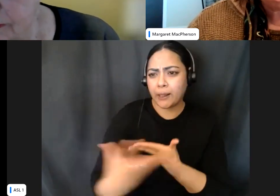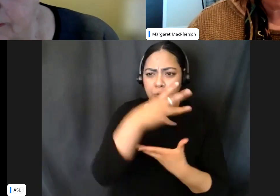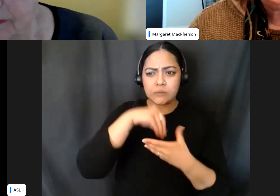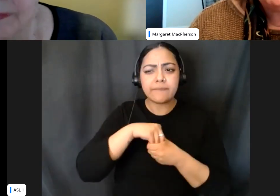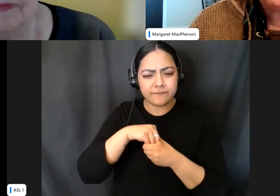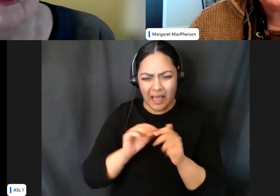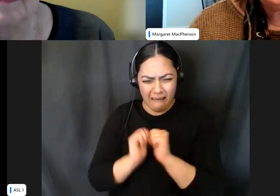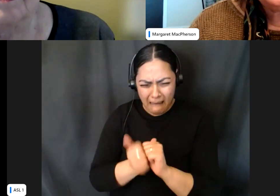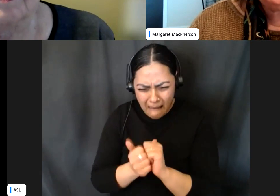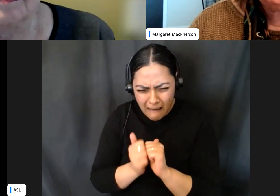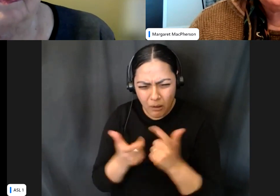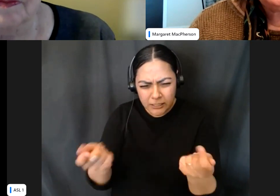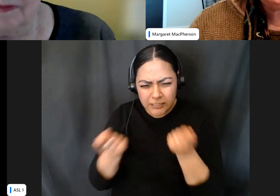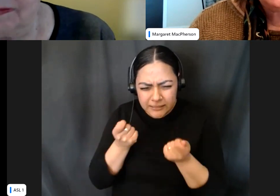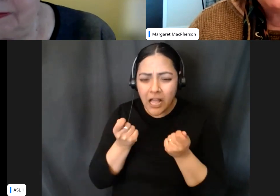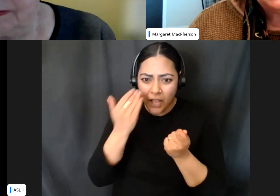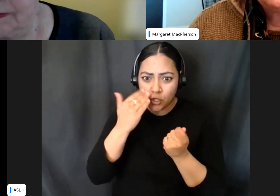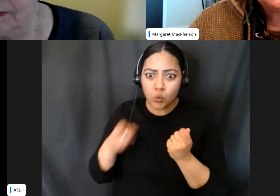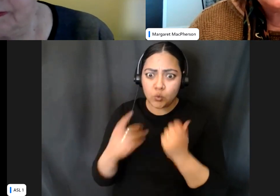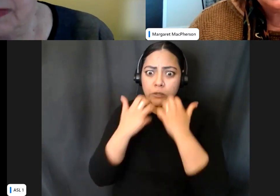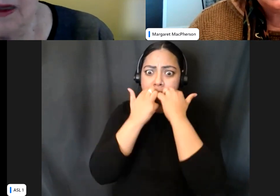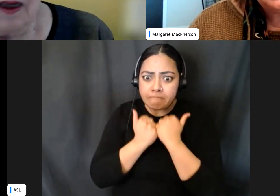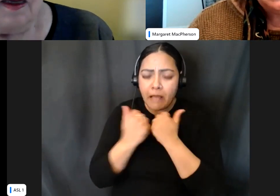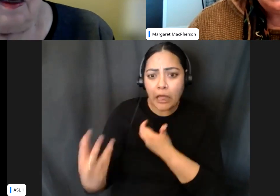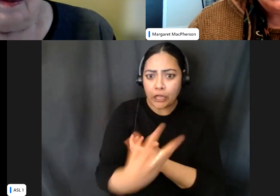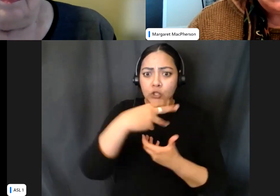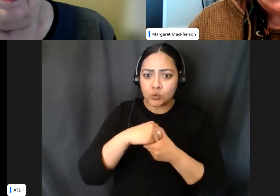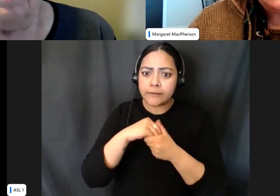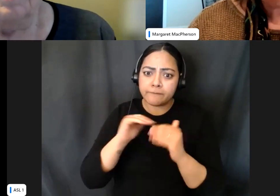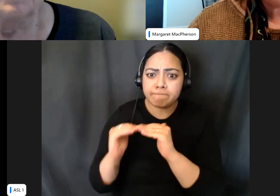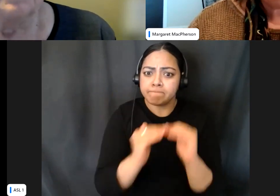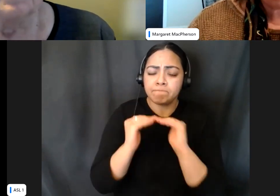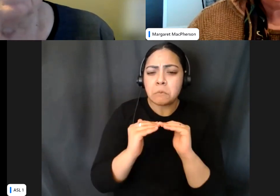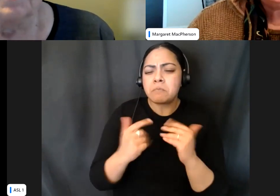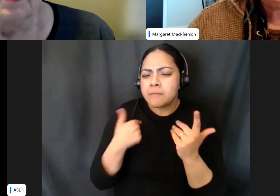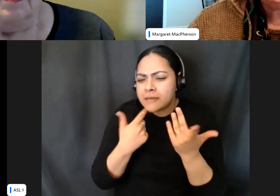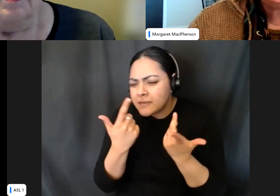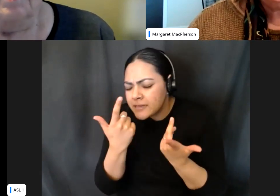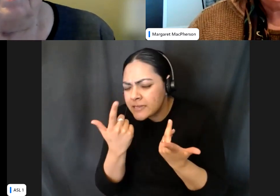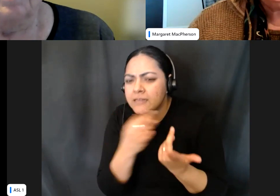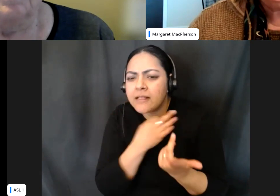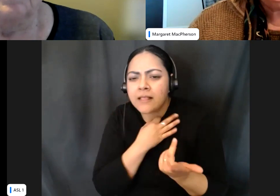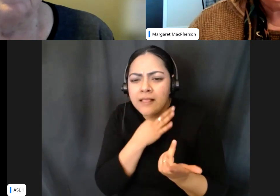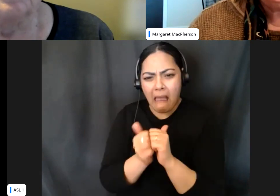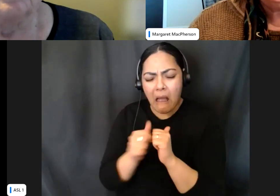has been really important to you. So I'm interested in how you went about that work.